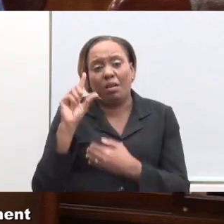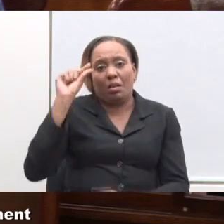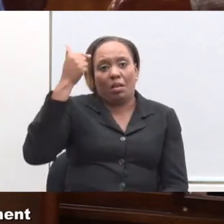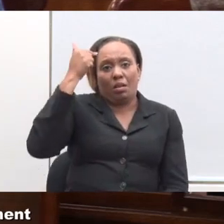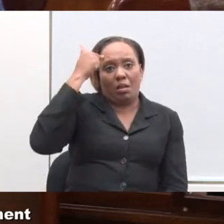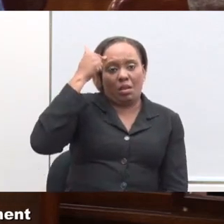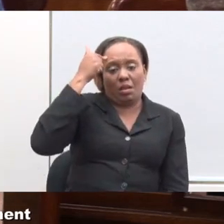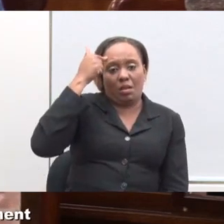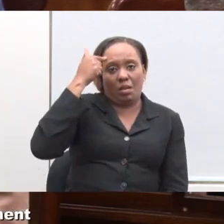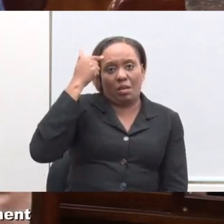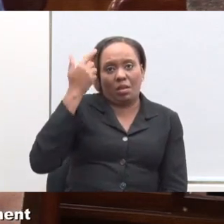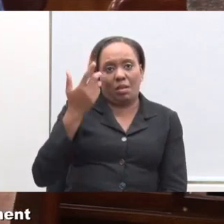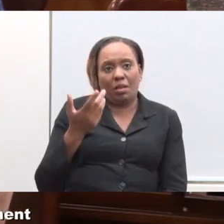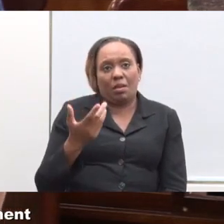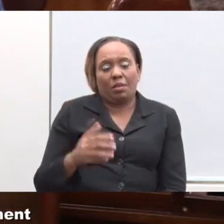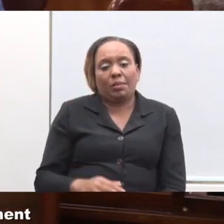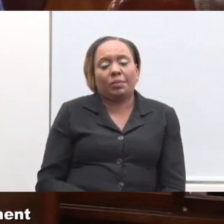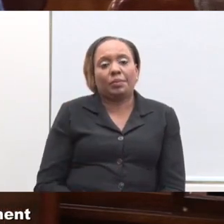recurring